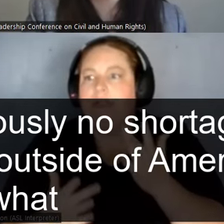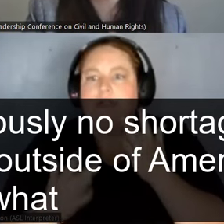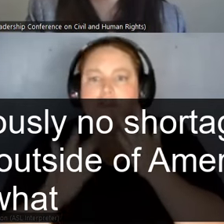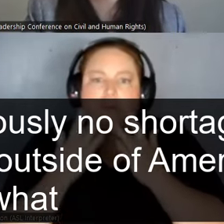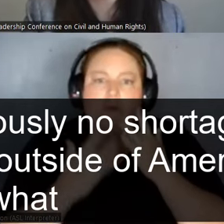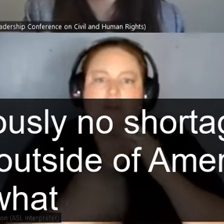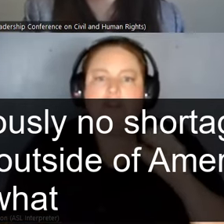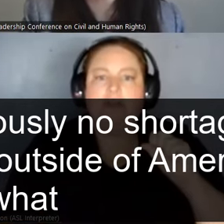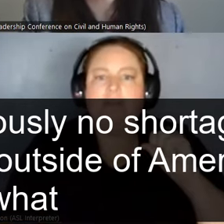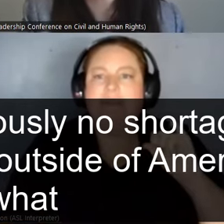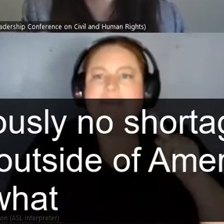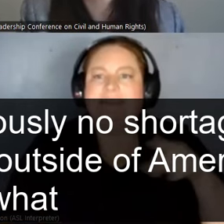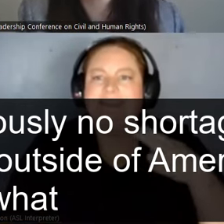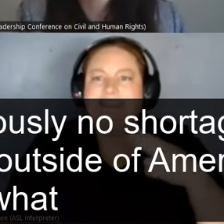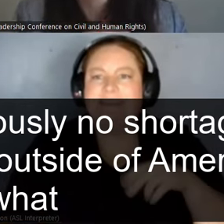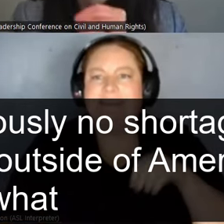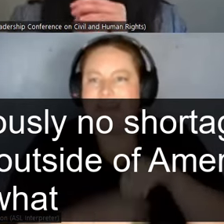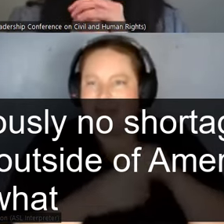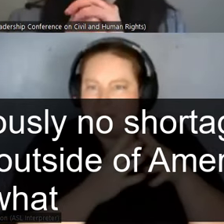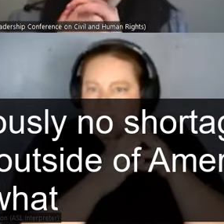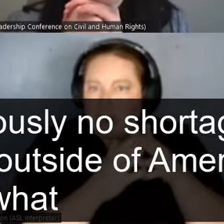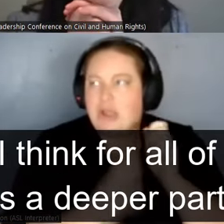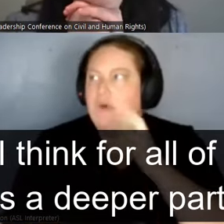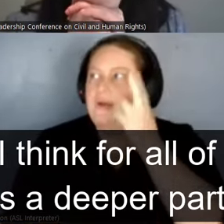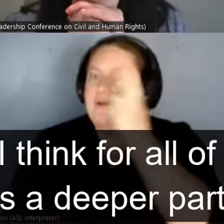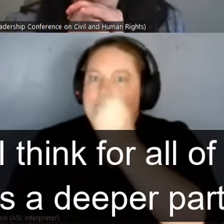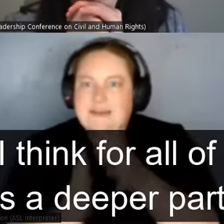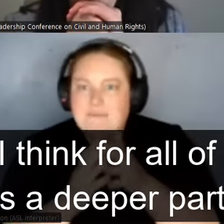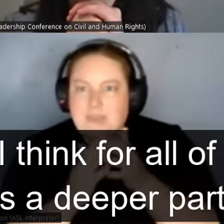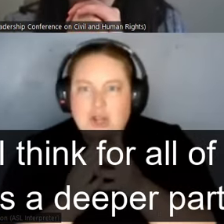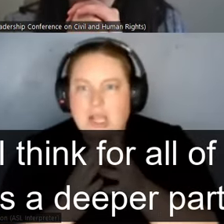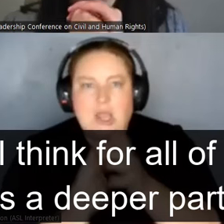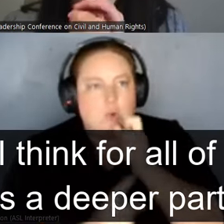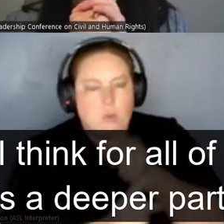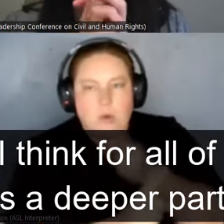in America and outside of America that were impacted by what happened.